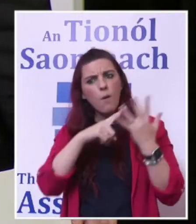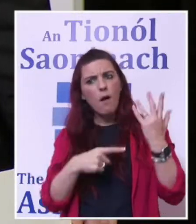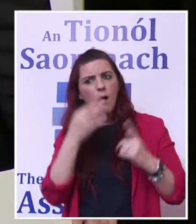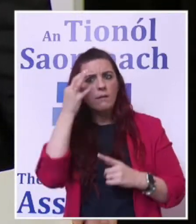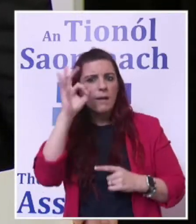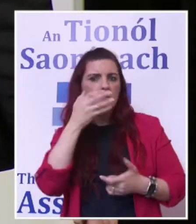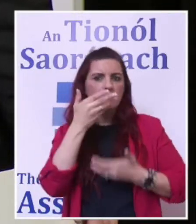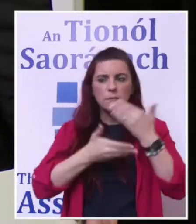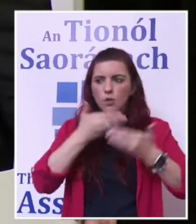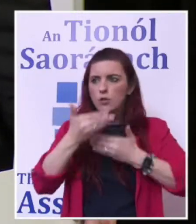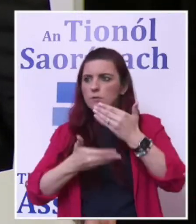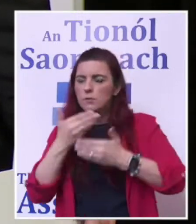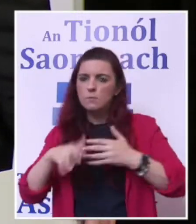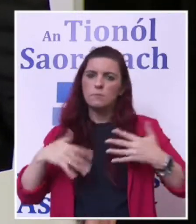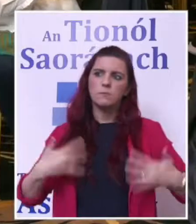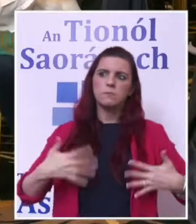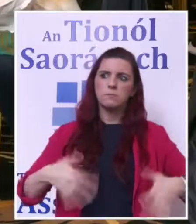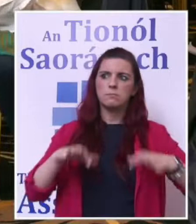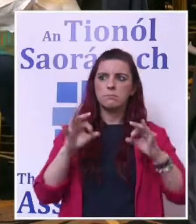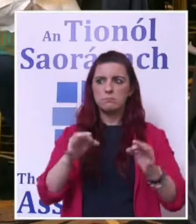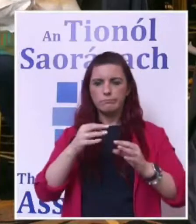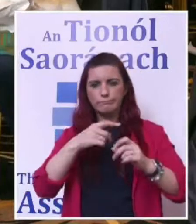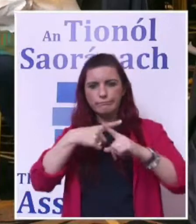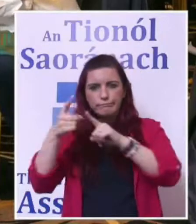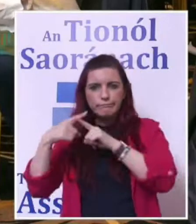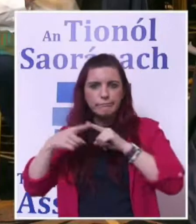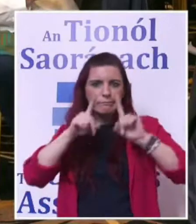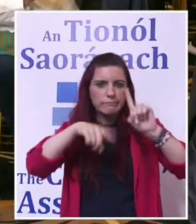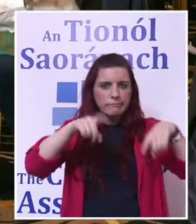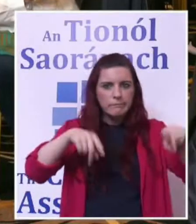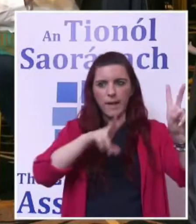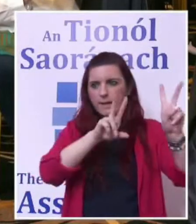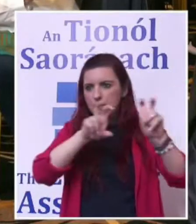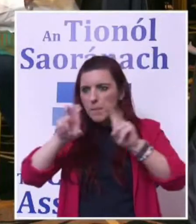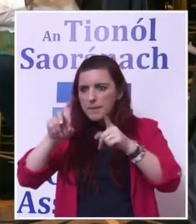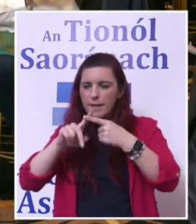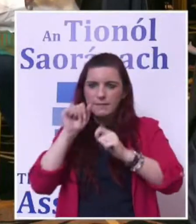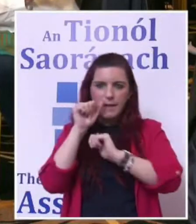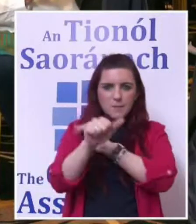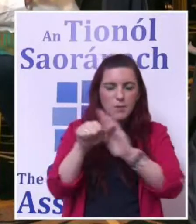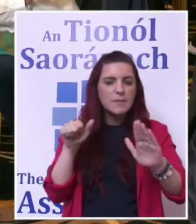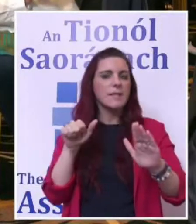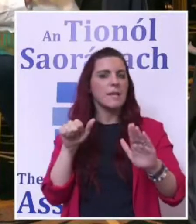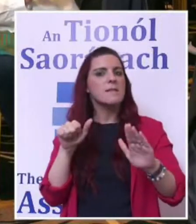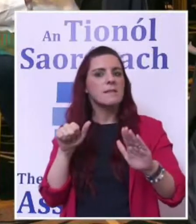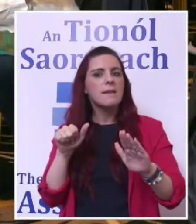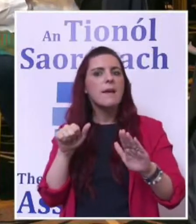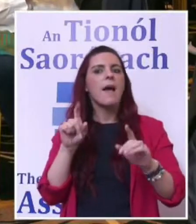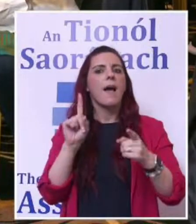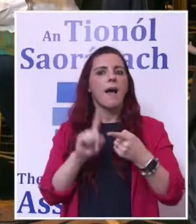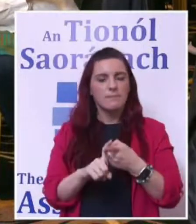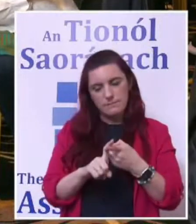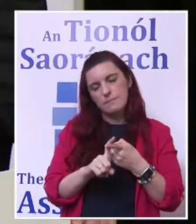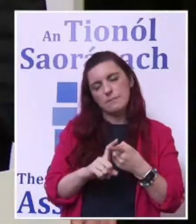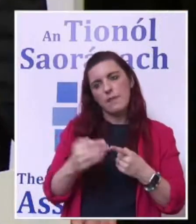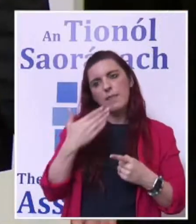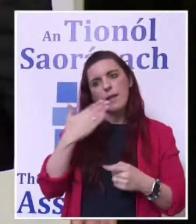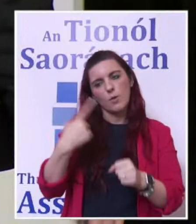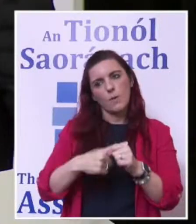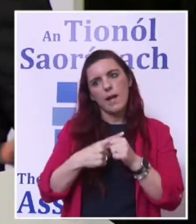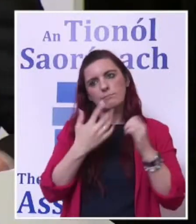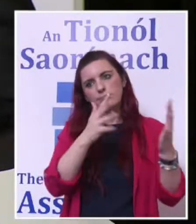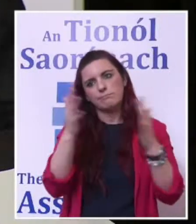We had a phenomenal range of subjects and topics and expertise. And thanks for giving your time this weekend. So, Bula